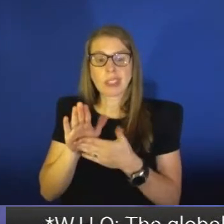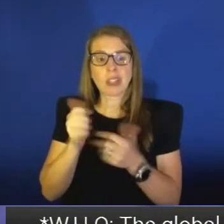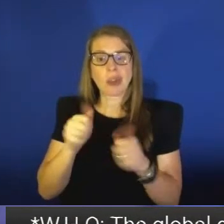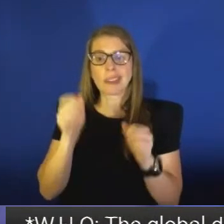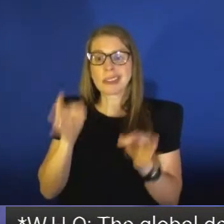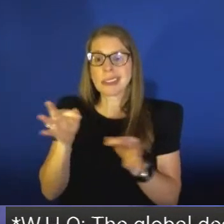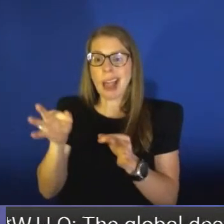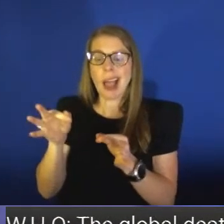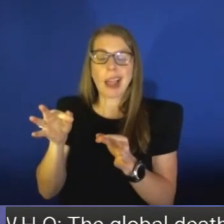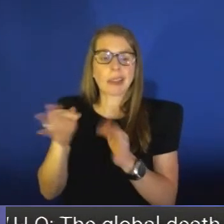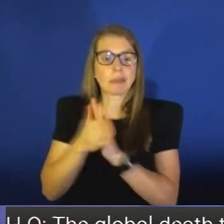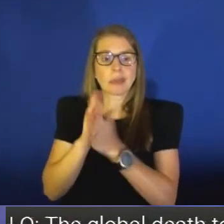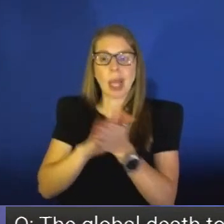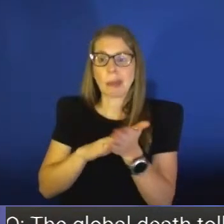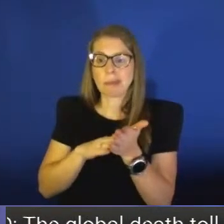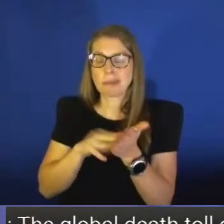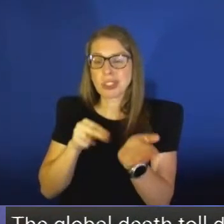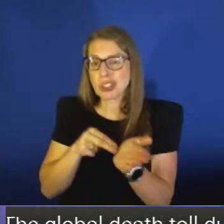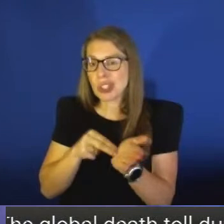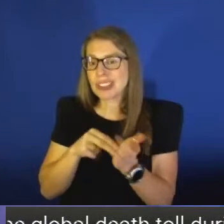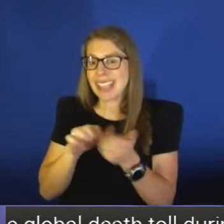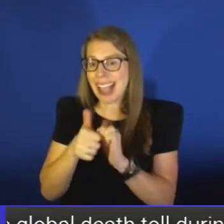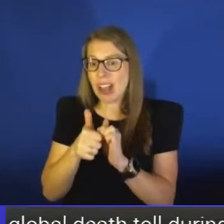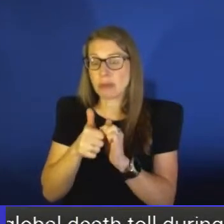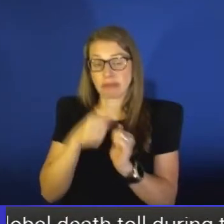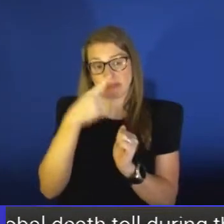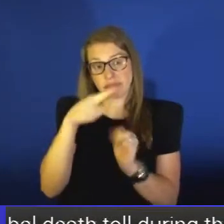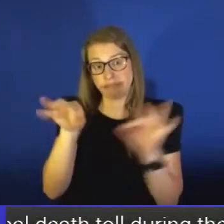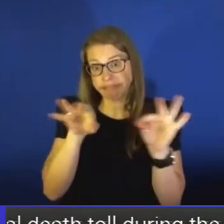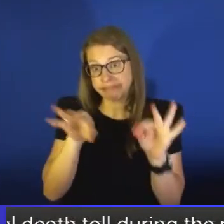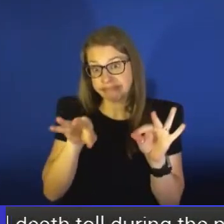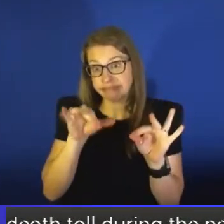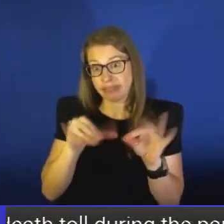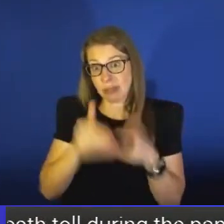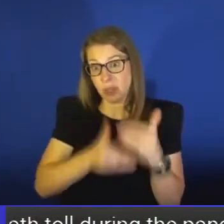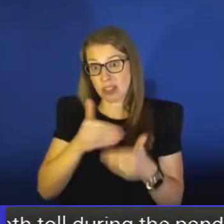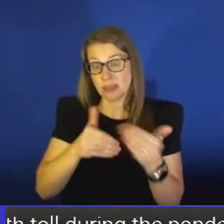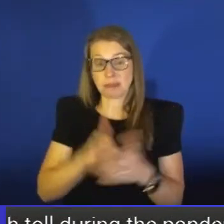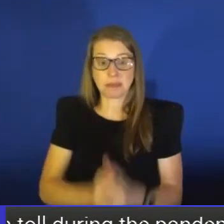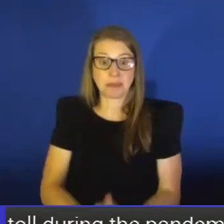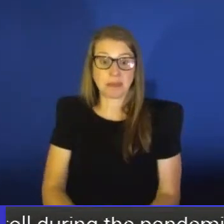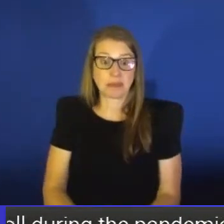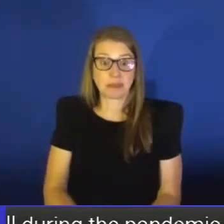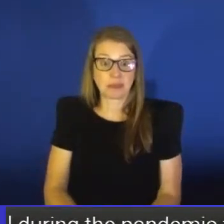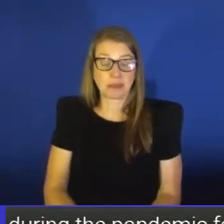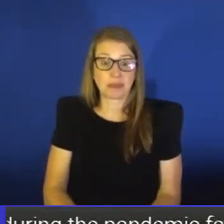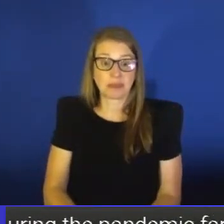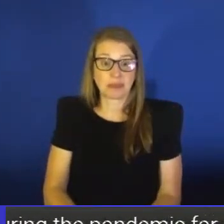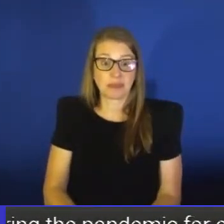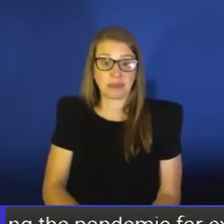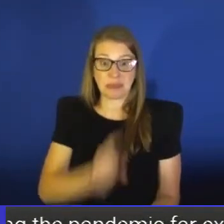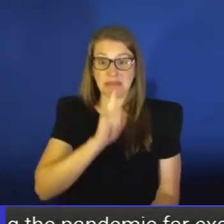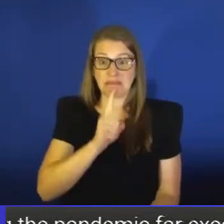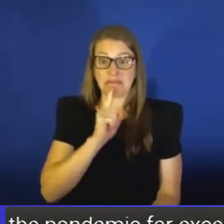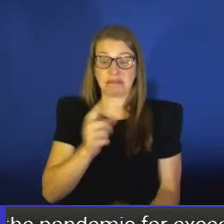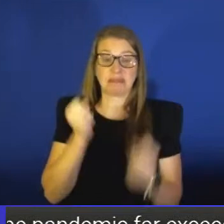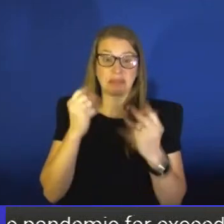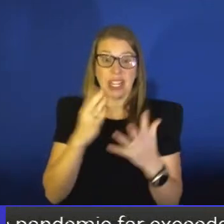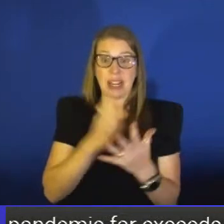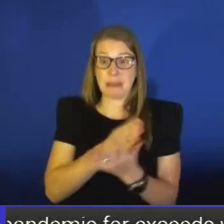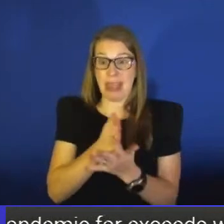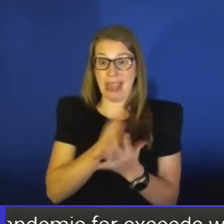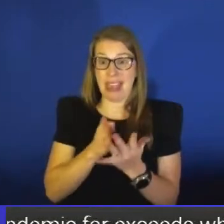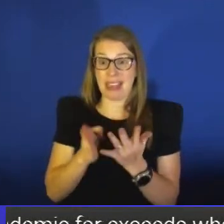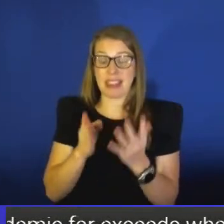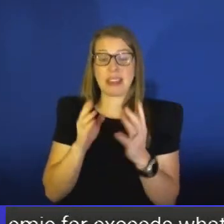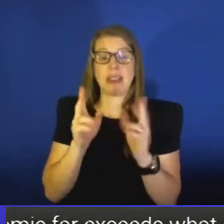help us understand what that looks like. Sure. So maybe they can make a good decision. Yeah, I think there's many paths that people can take into